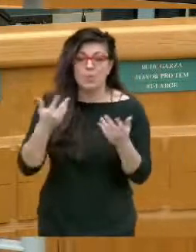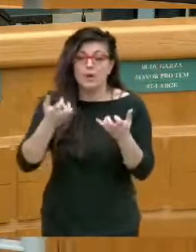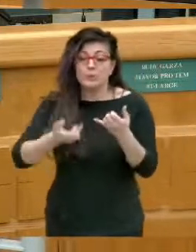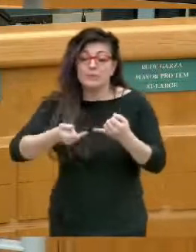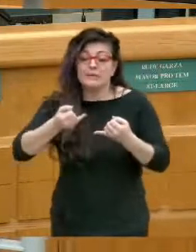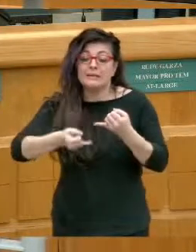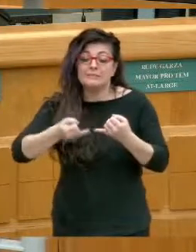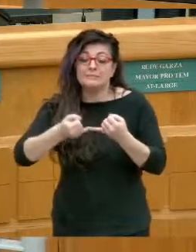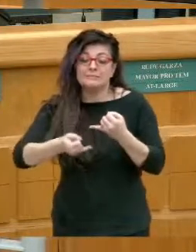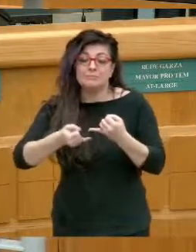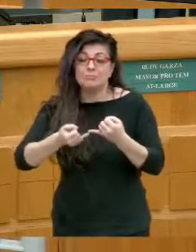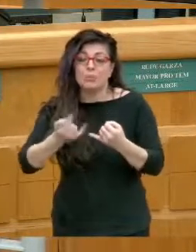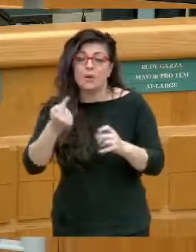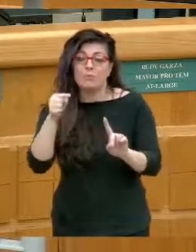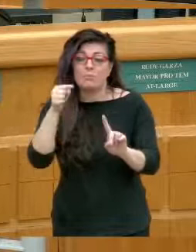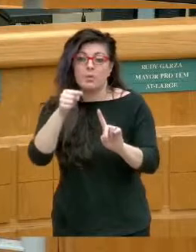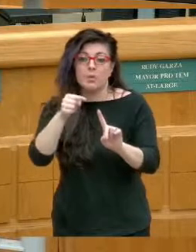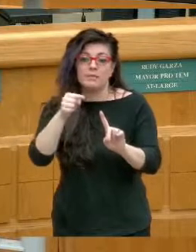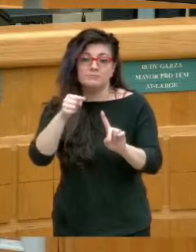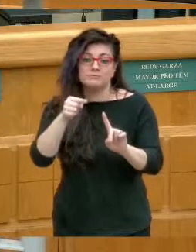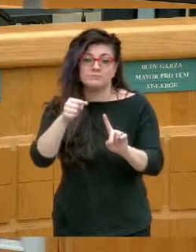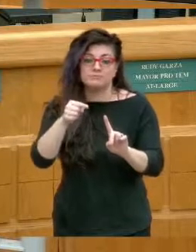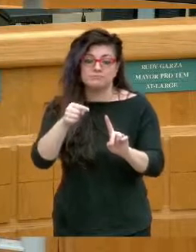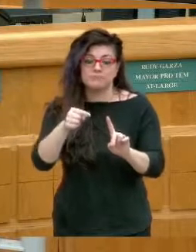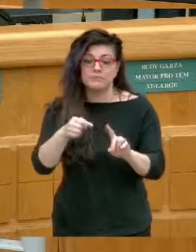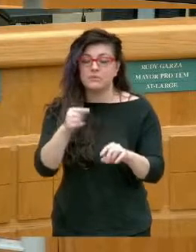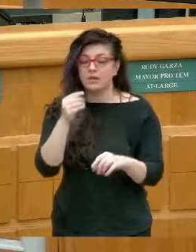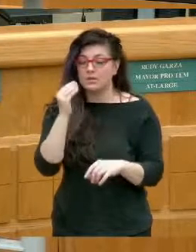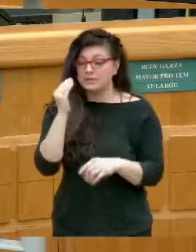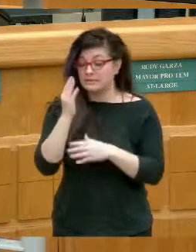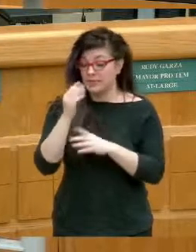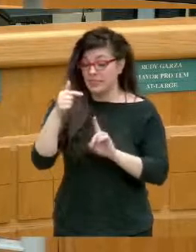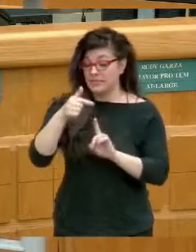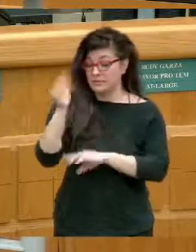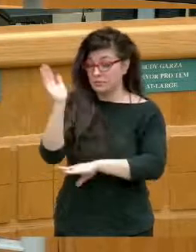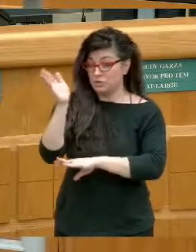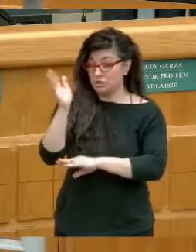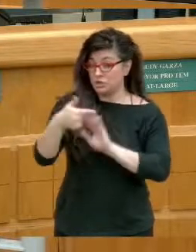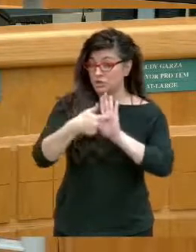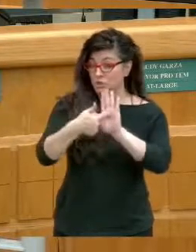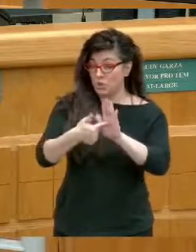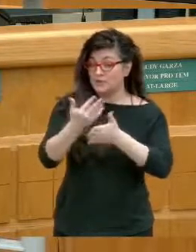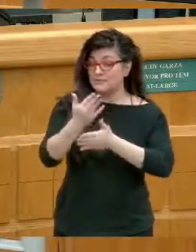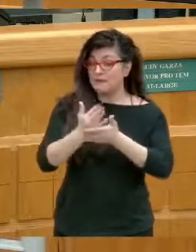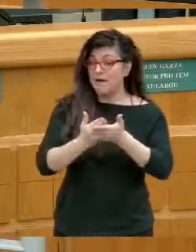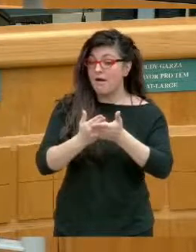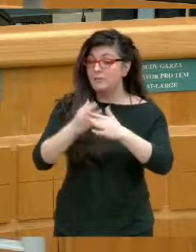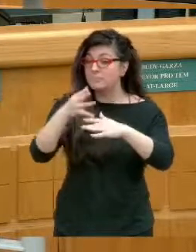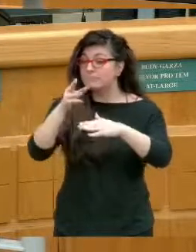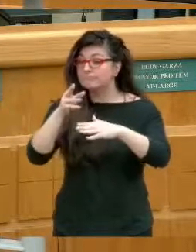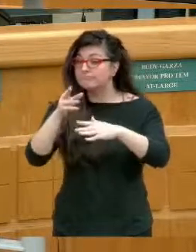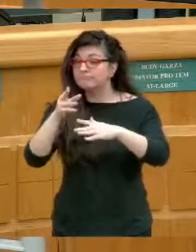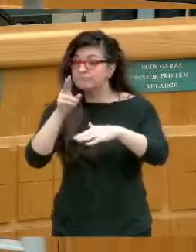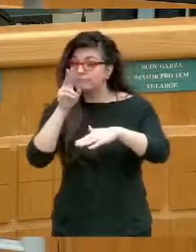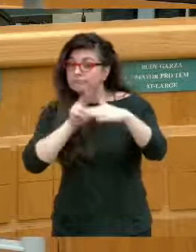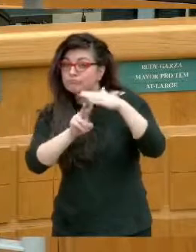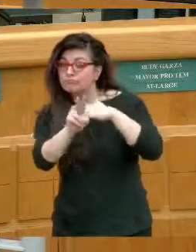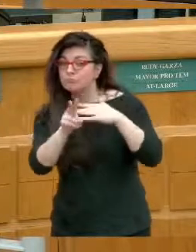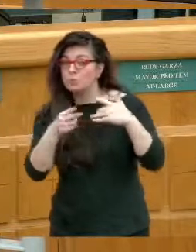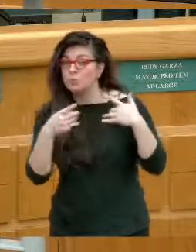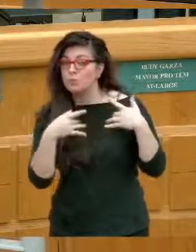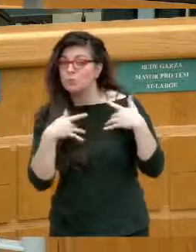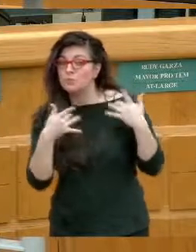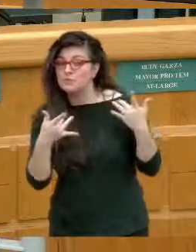is, and the presentation is showing some of the projections from an epidemiological model. And we talk about